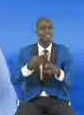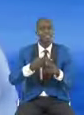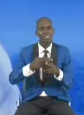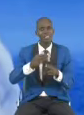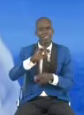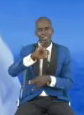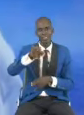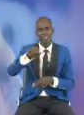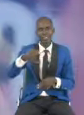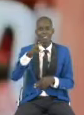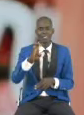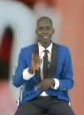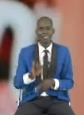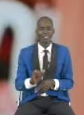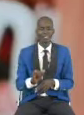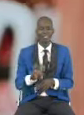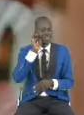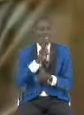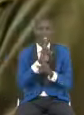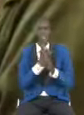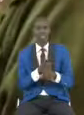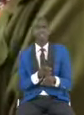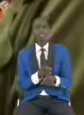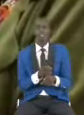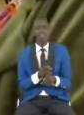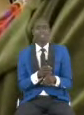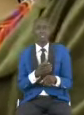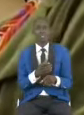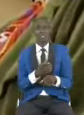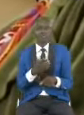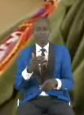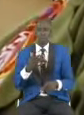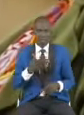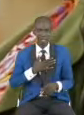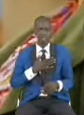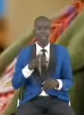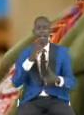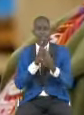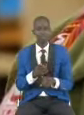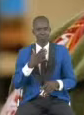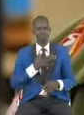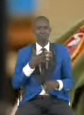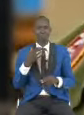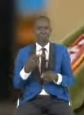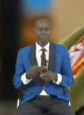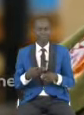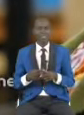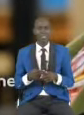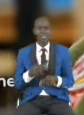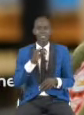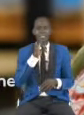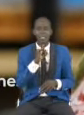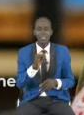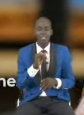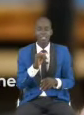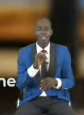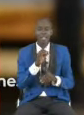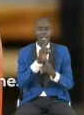Jerry. Maya. He said, Maya. My name. He said, my name is. He said,